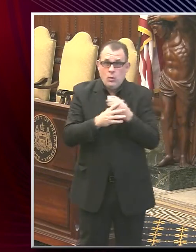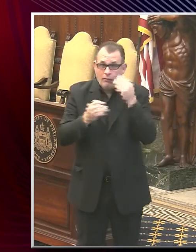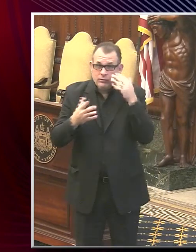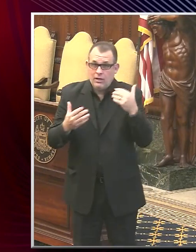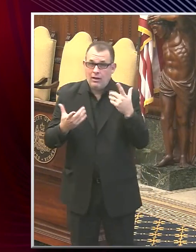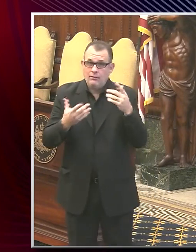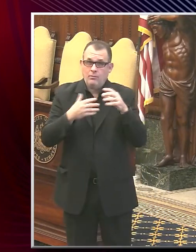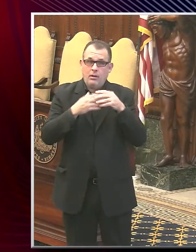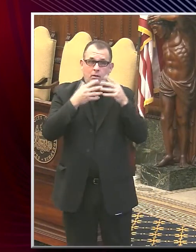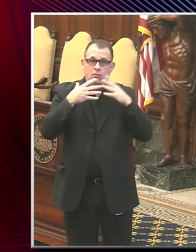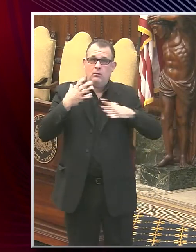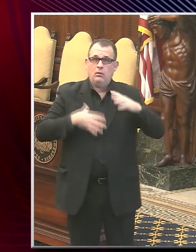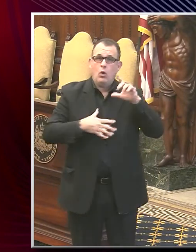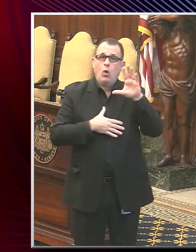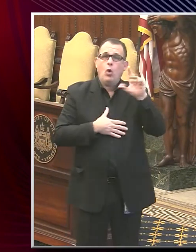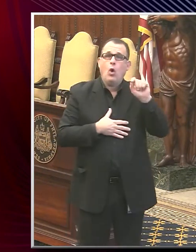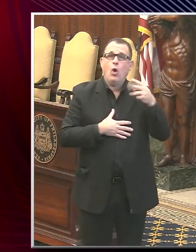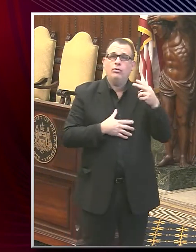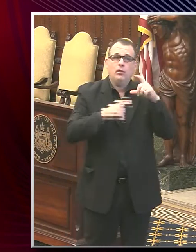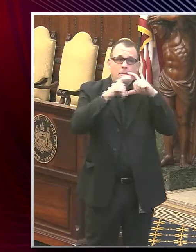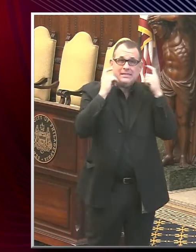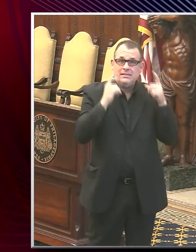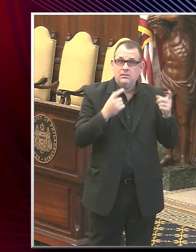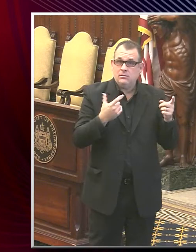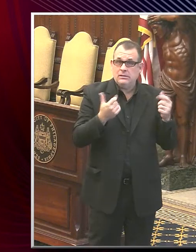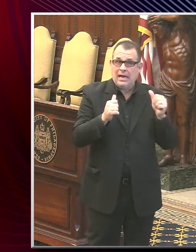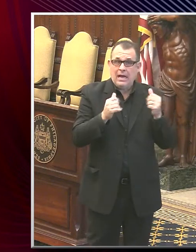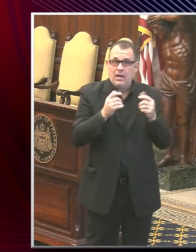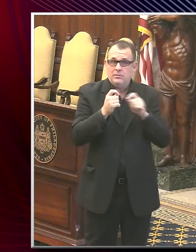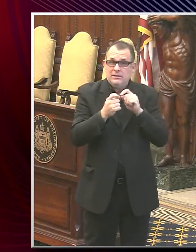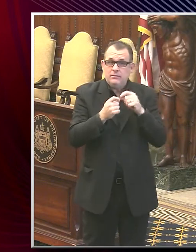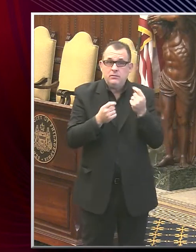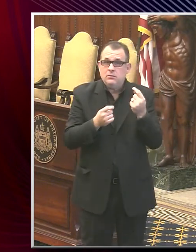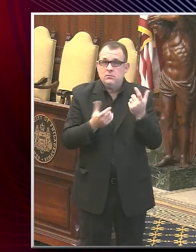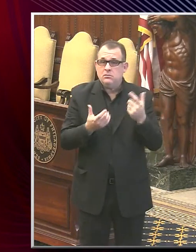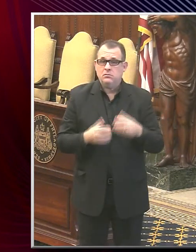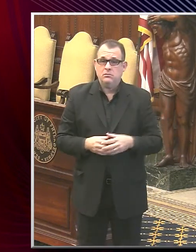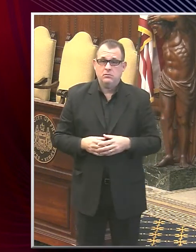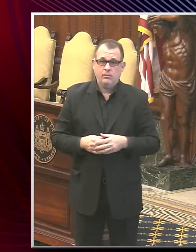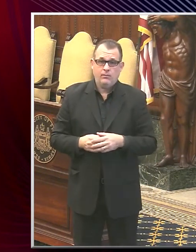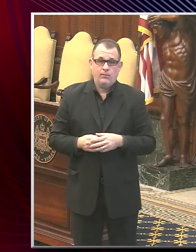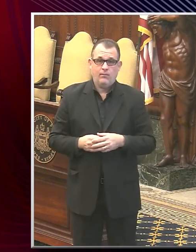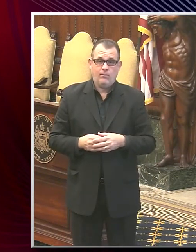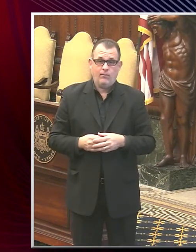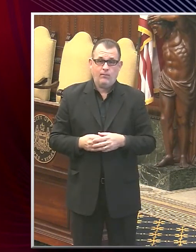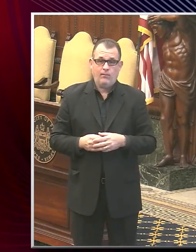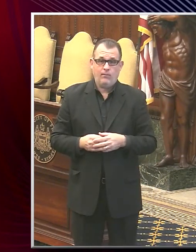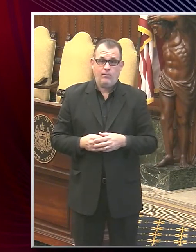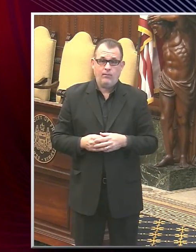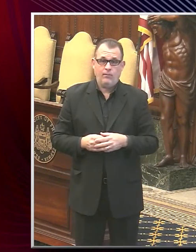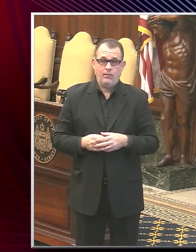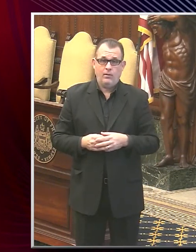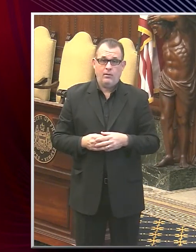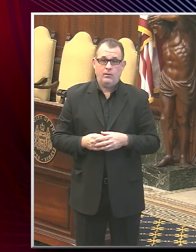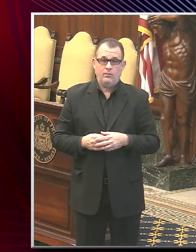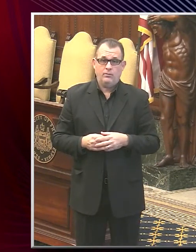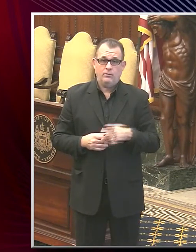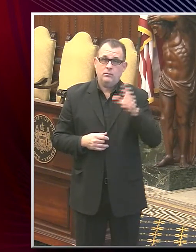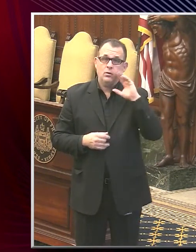masks and their effectiveness? The reviews and the data, as I've interpreted it, mainly show that